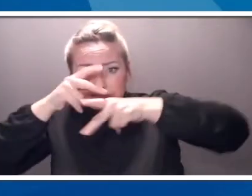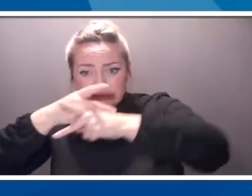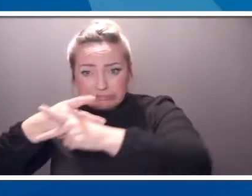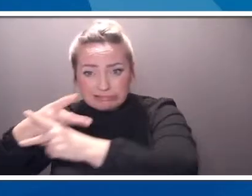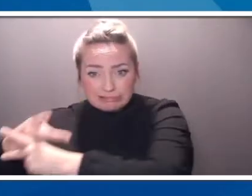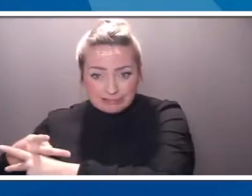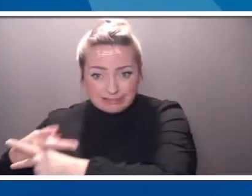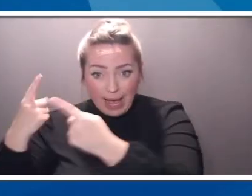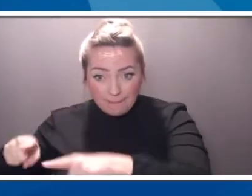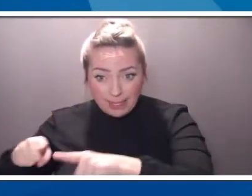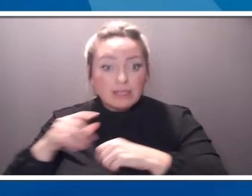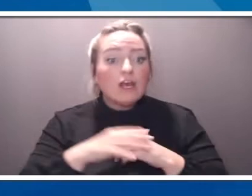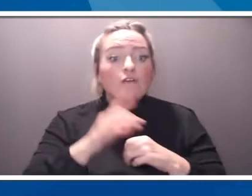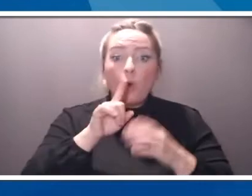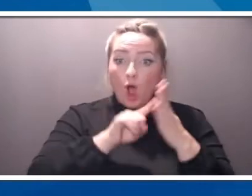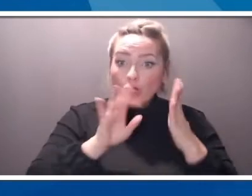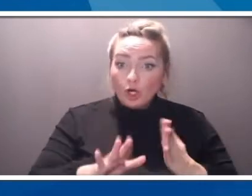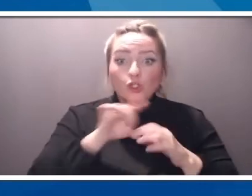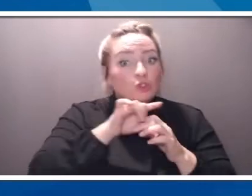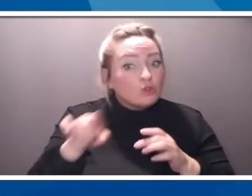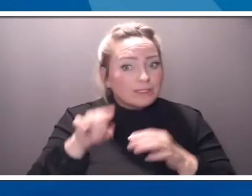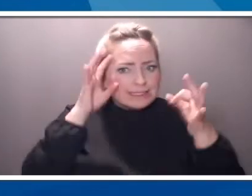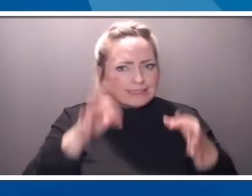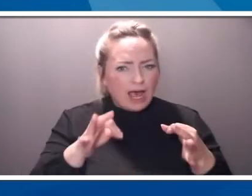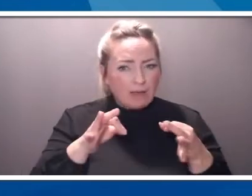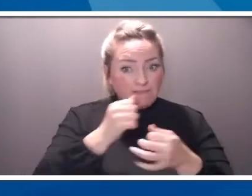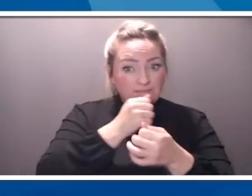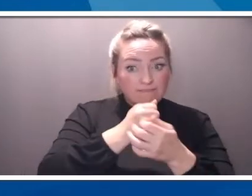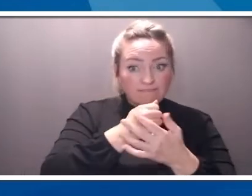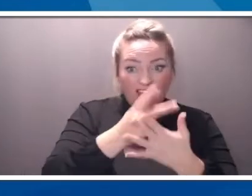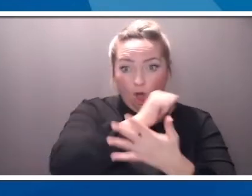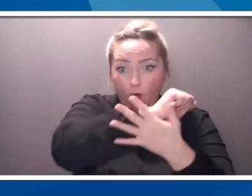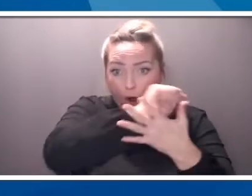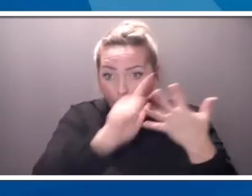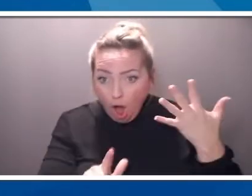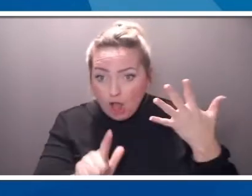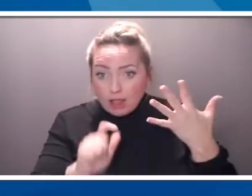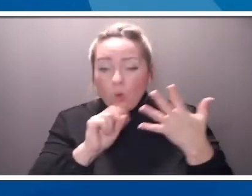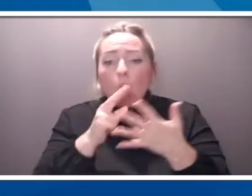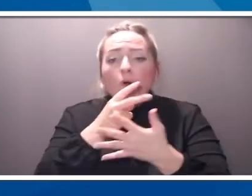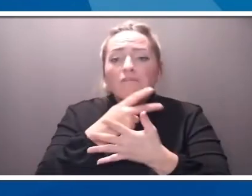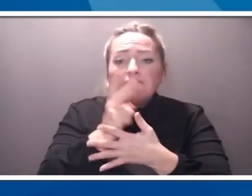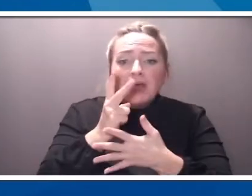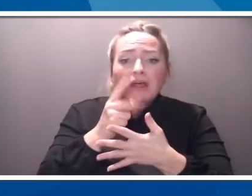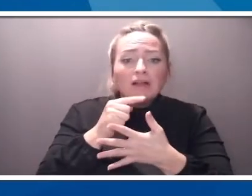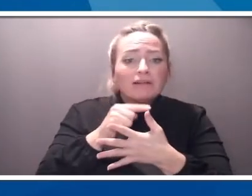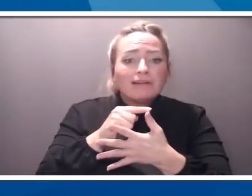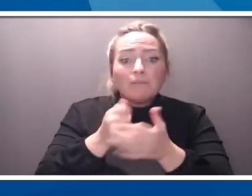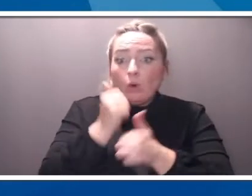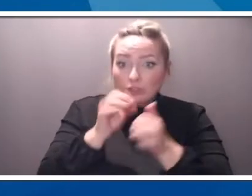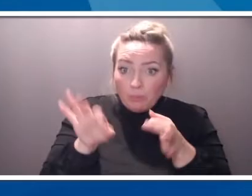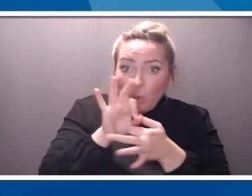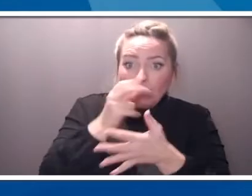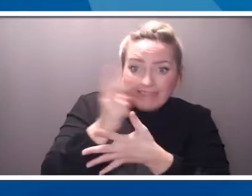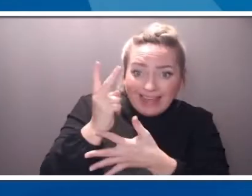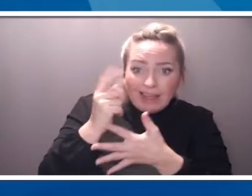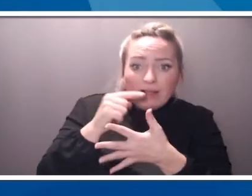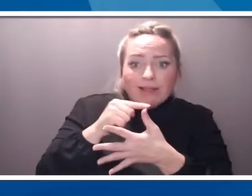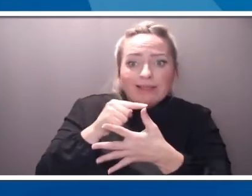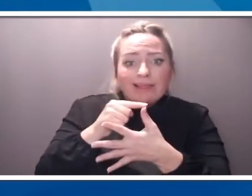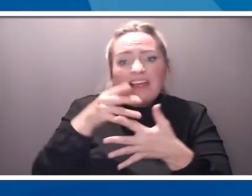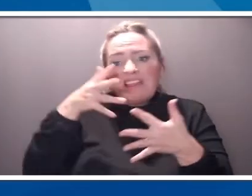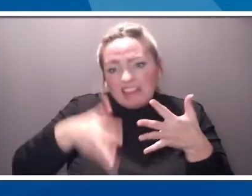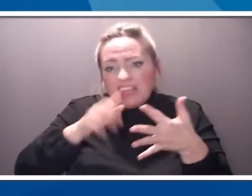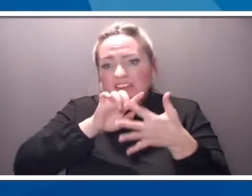cascades of fail often is that as an auditor, you need to decide, am I going to fail all of these, or am I only going to fail like the